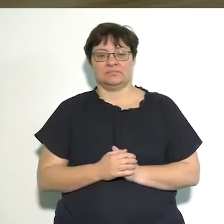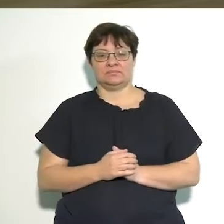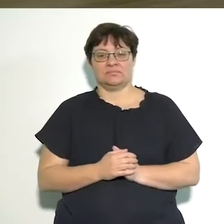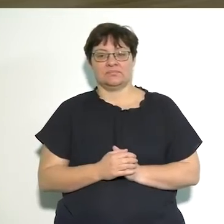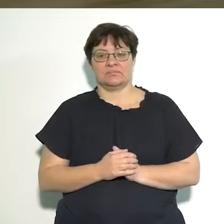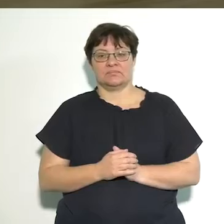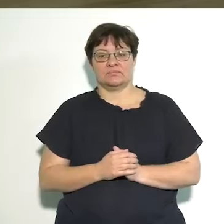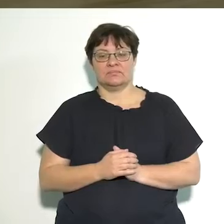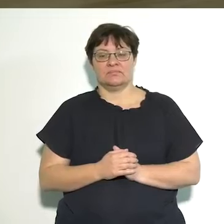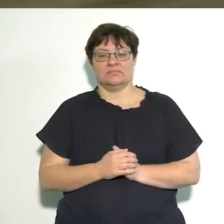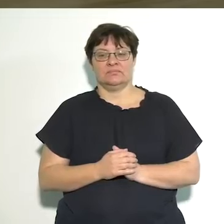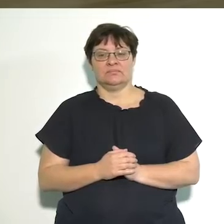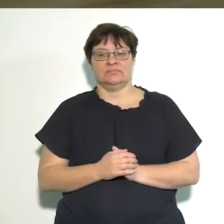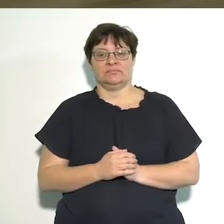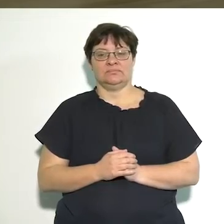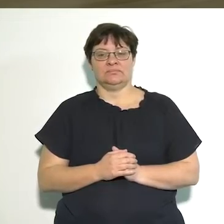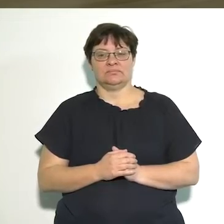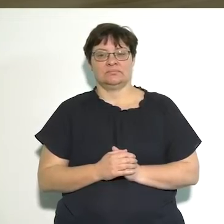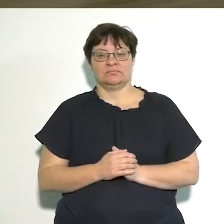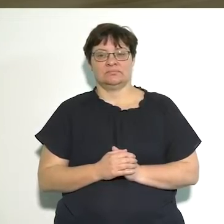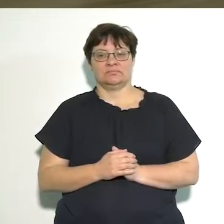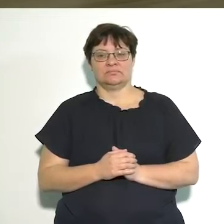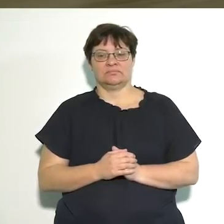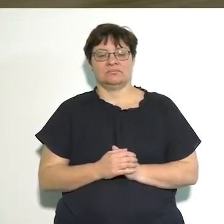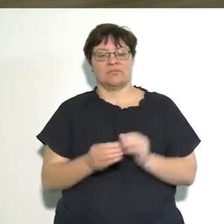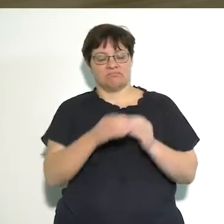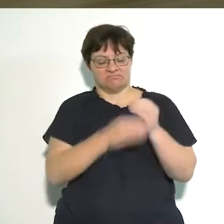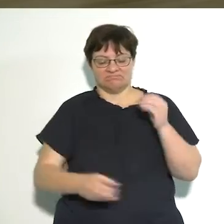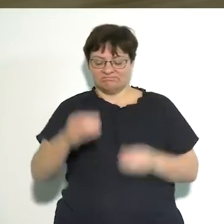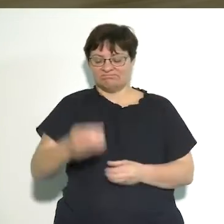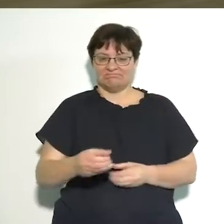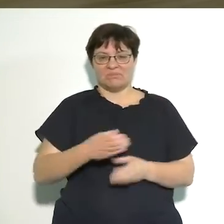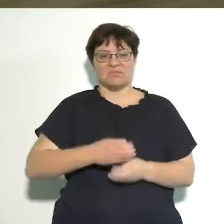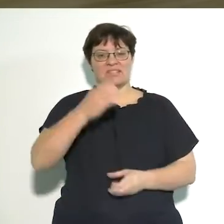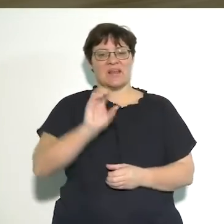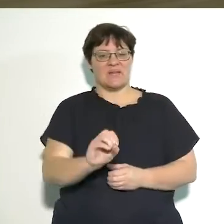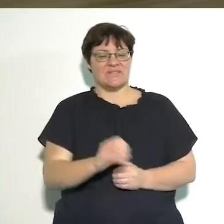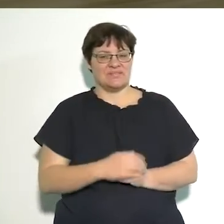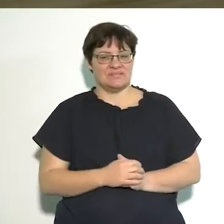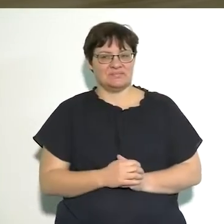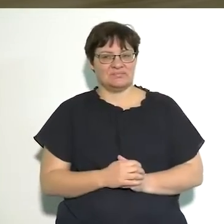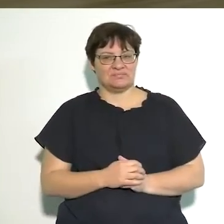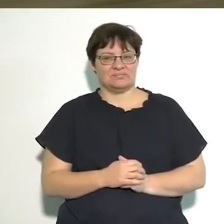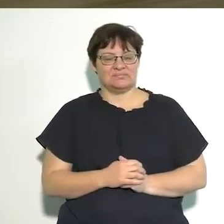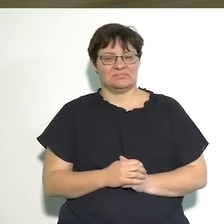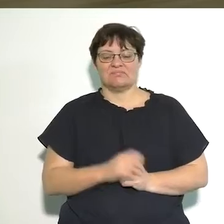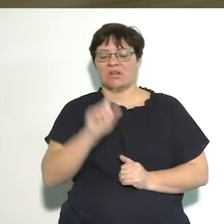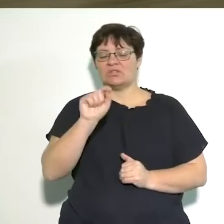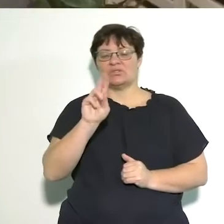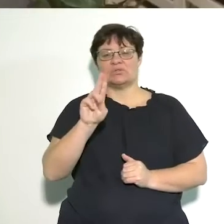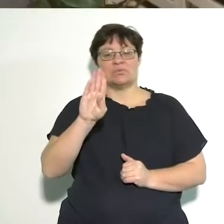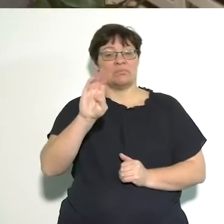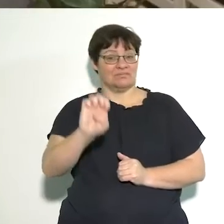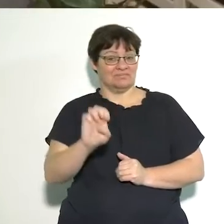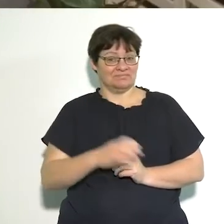put glue on the other end, and you have another cardboard tube,